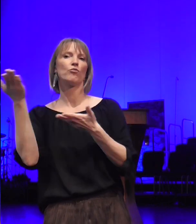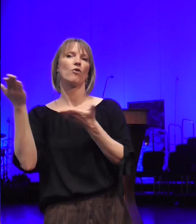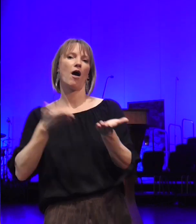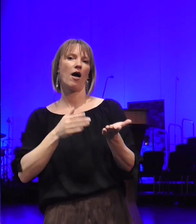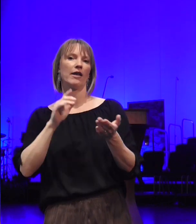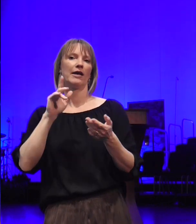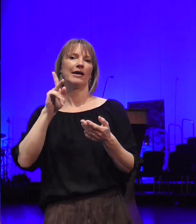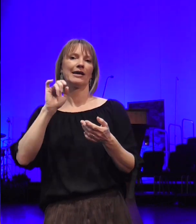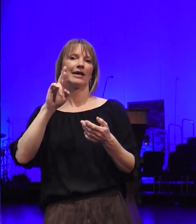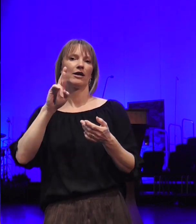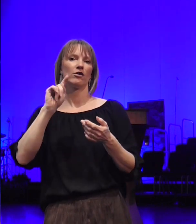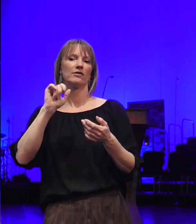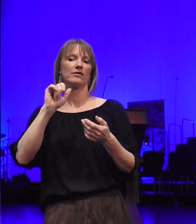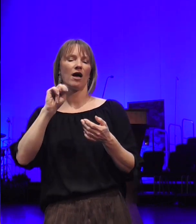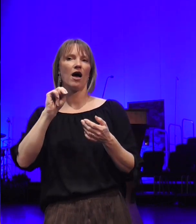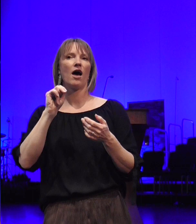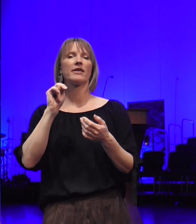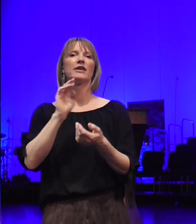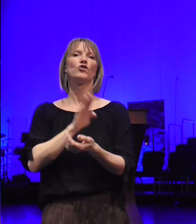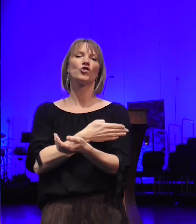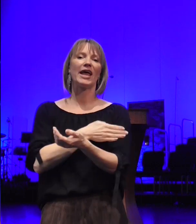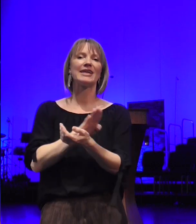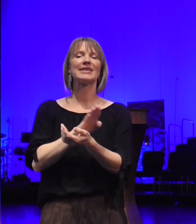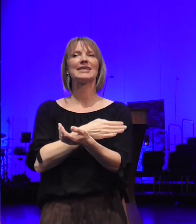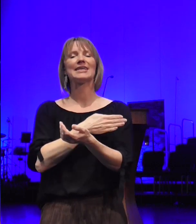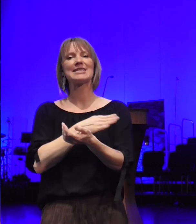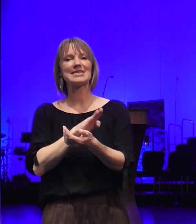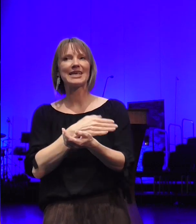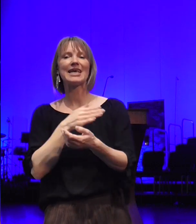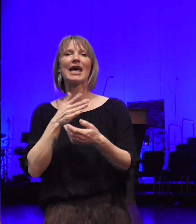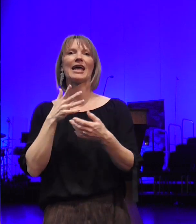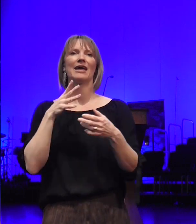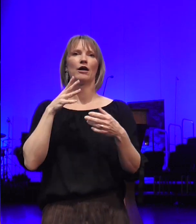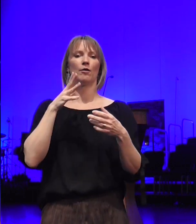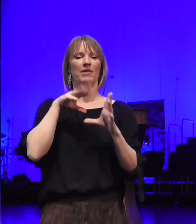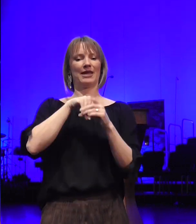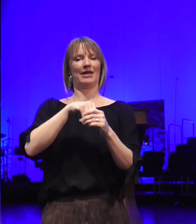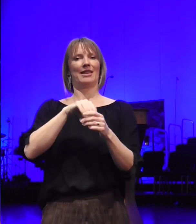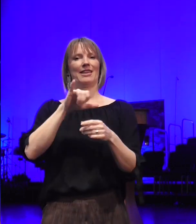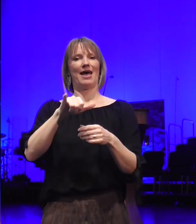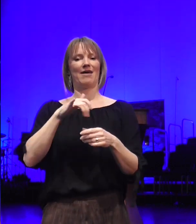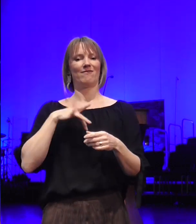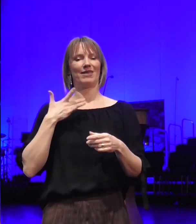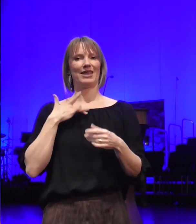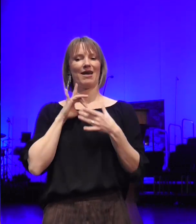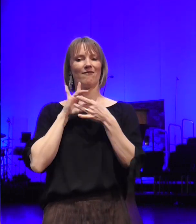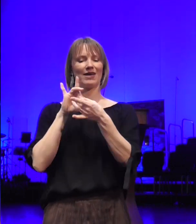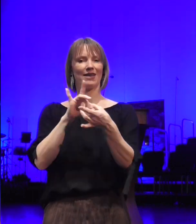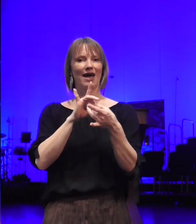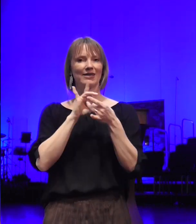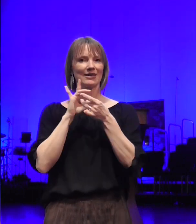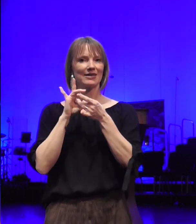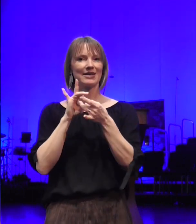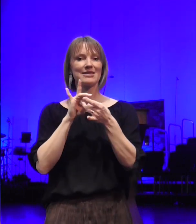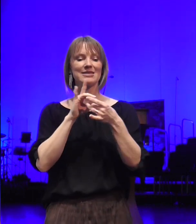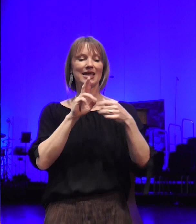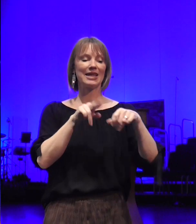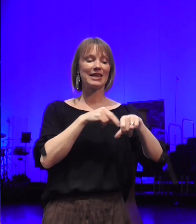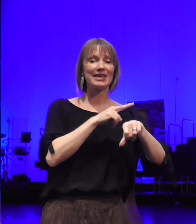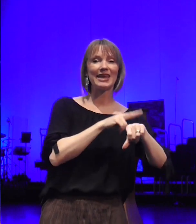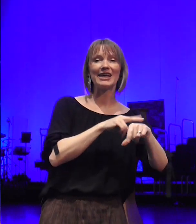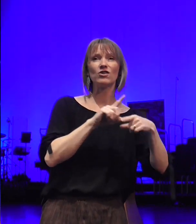Church, chanting and singing and just being in that ecstatic sense of connectedness.